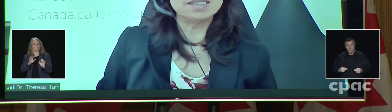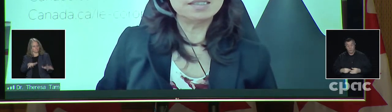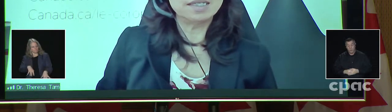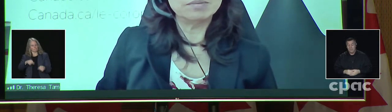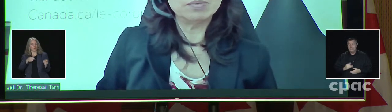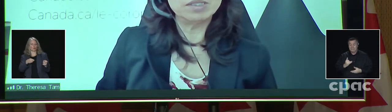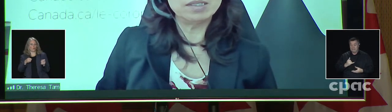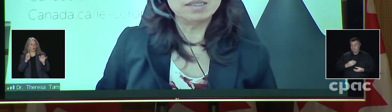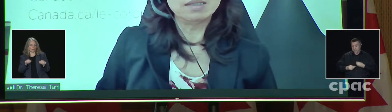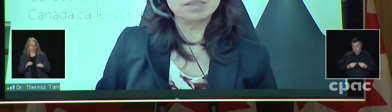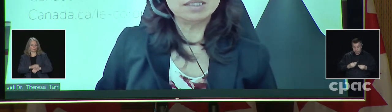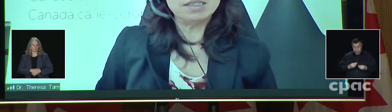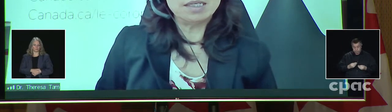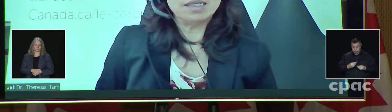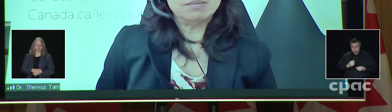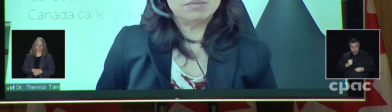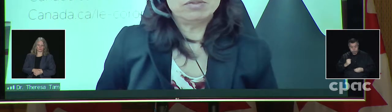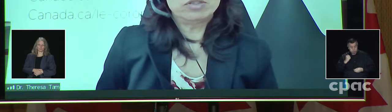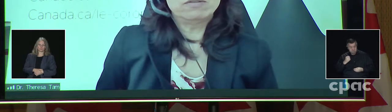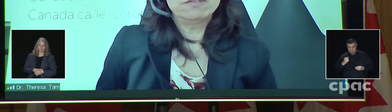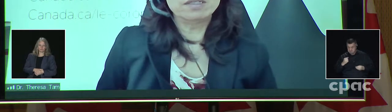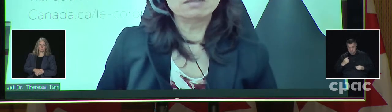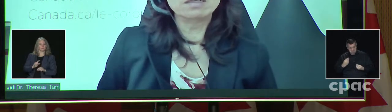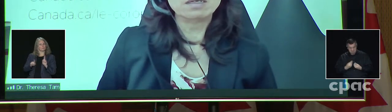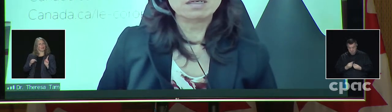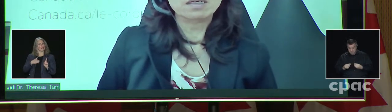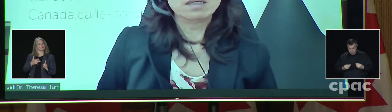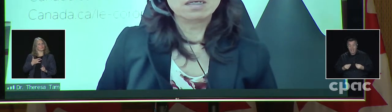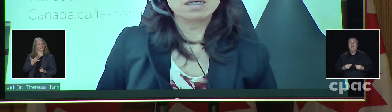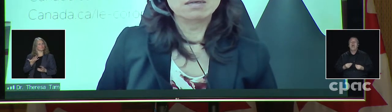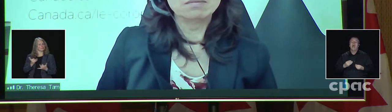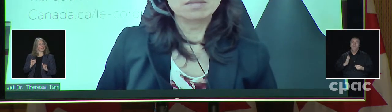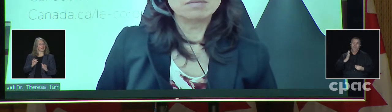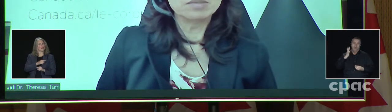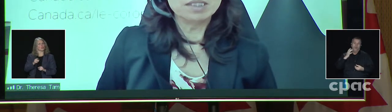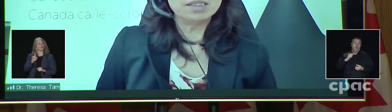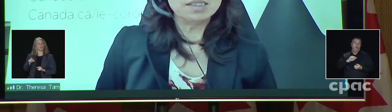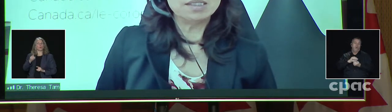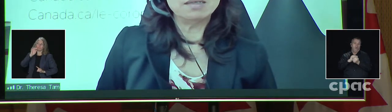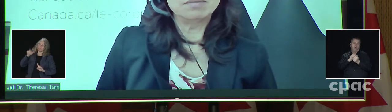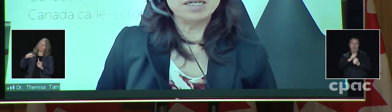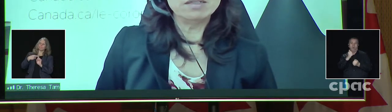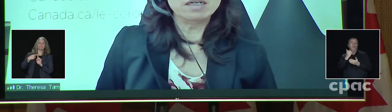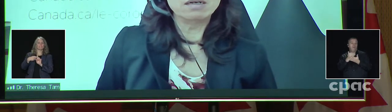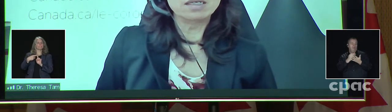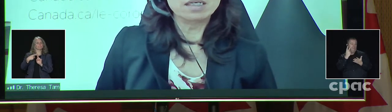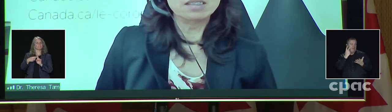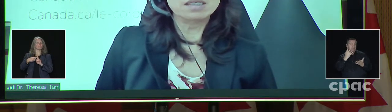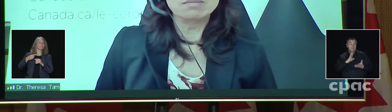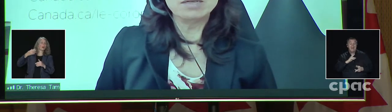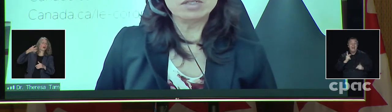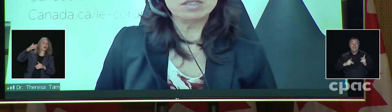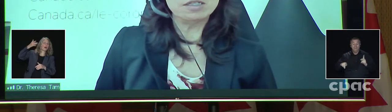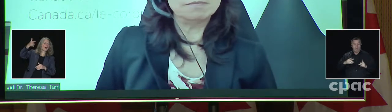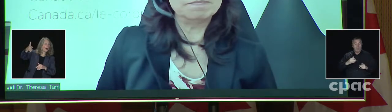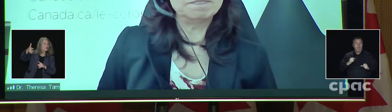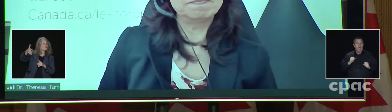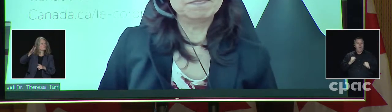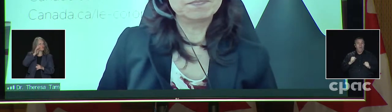the next steps. But still, I think people should feel optimistic about the longer term